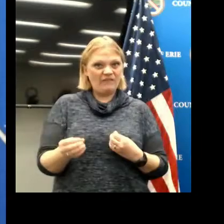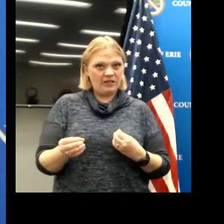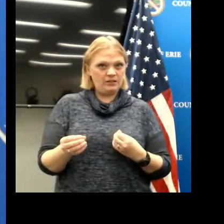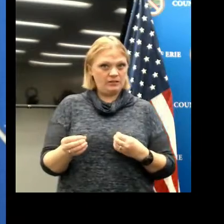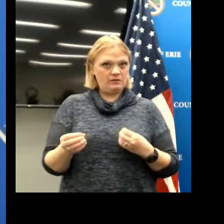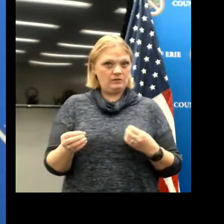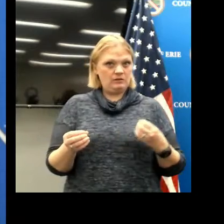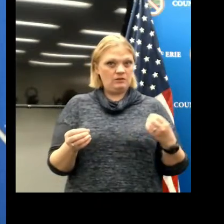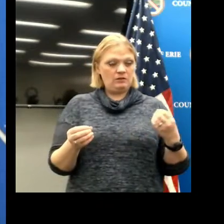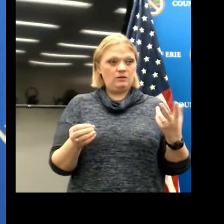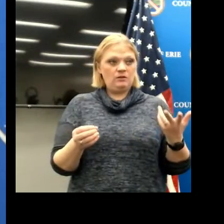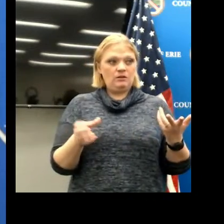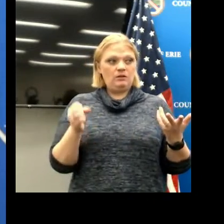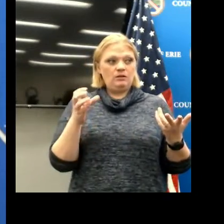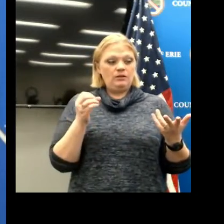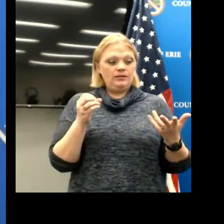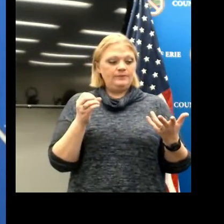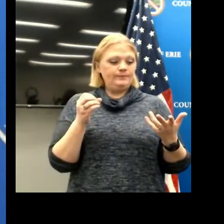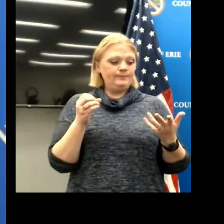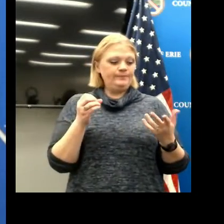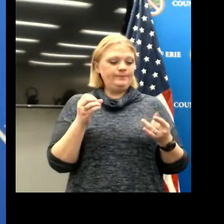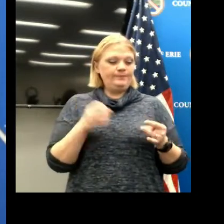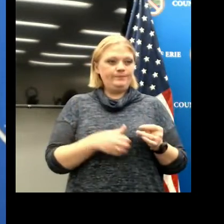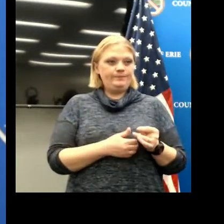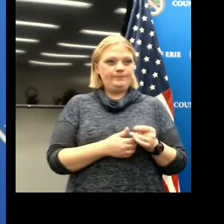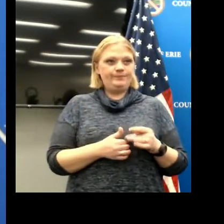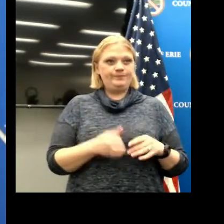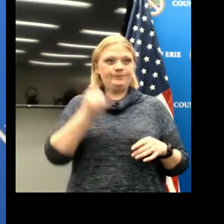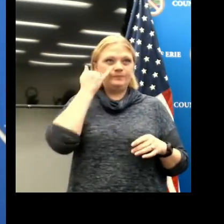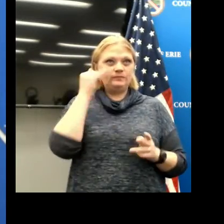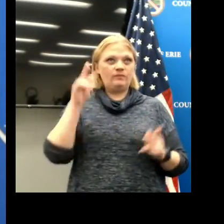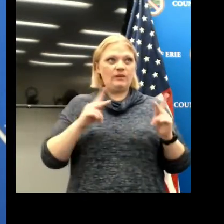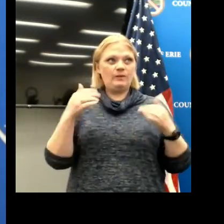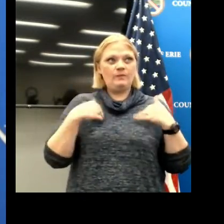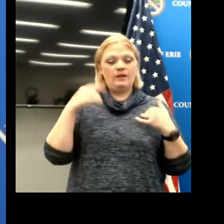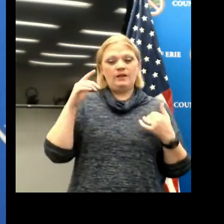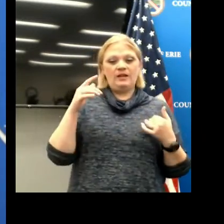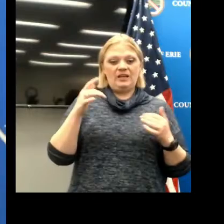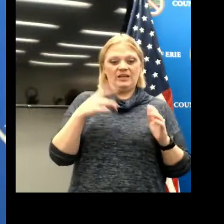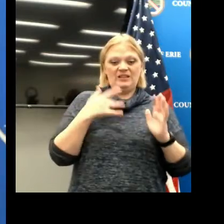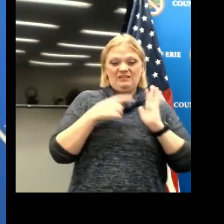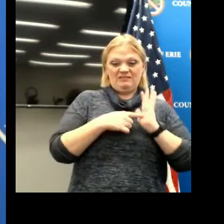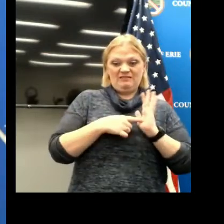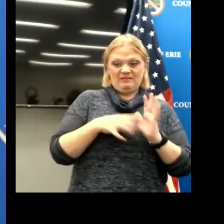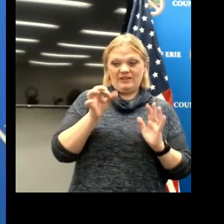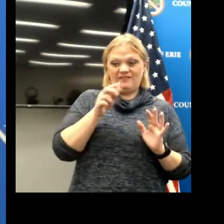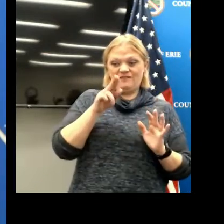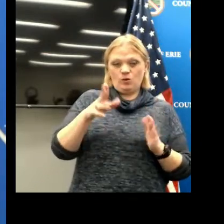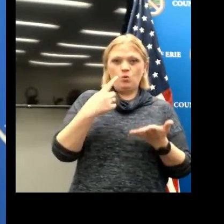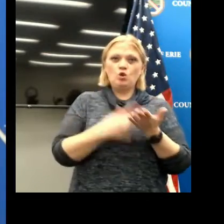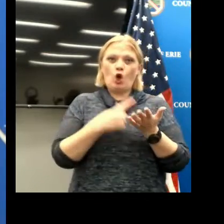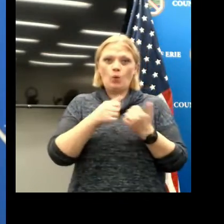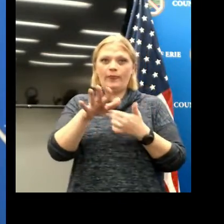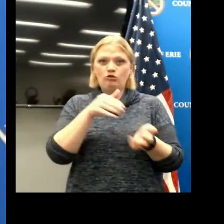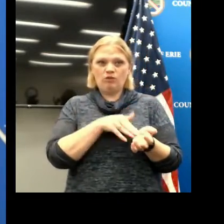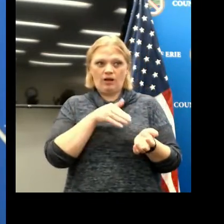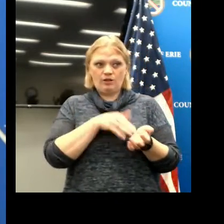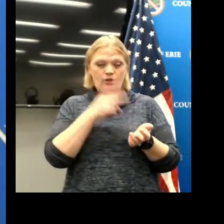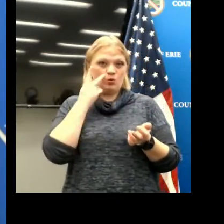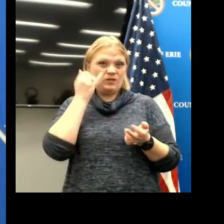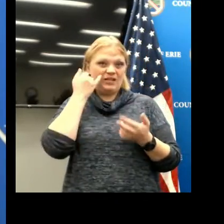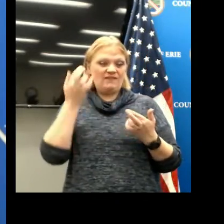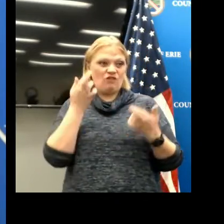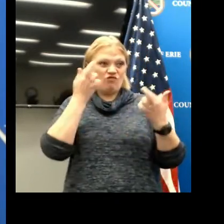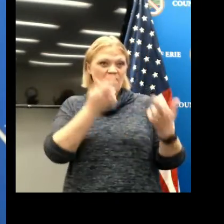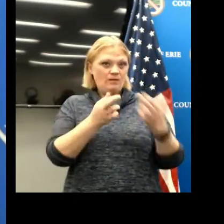So I guess if people have flu-like symptoms, they should talk to their healthcare provider to see if they